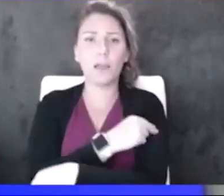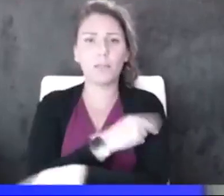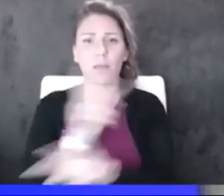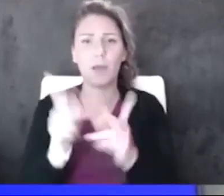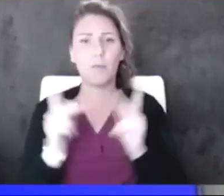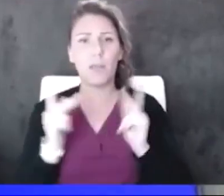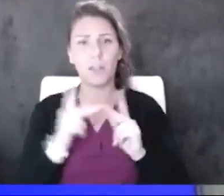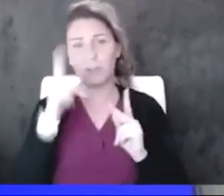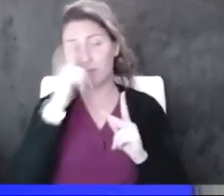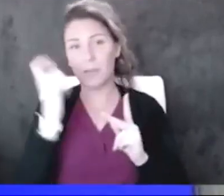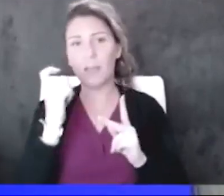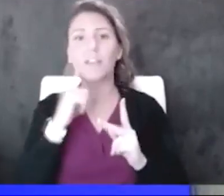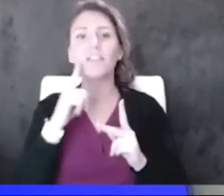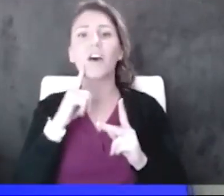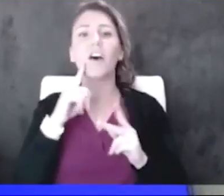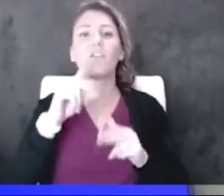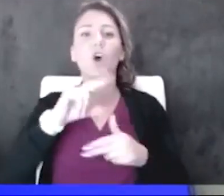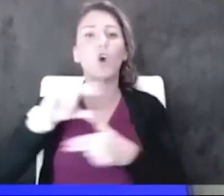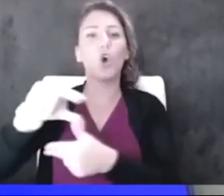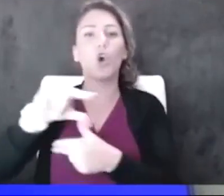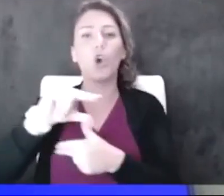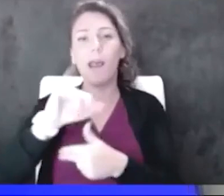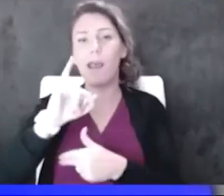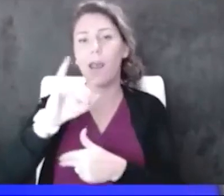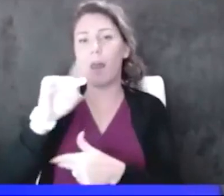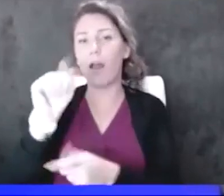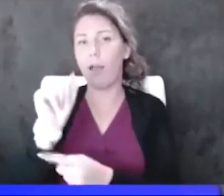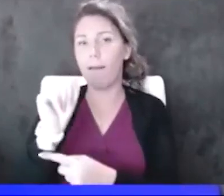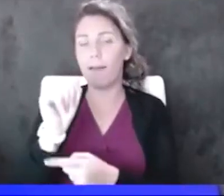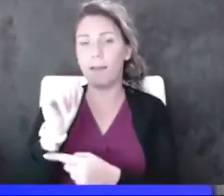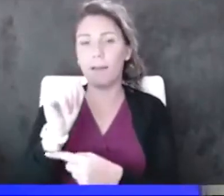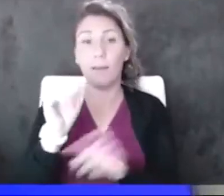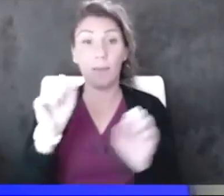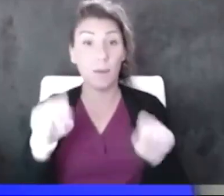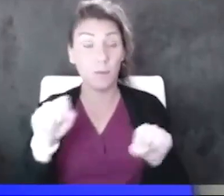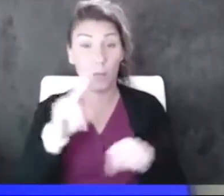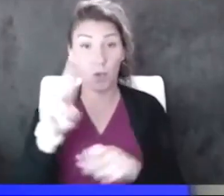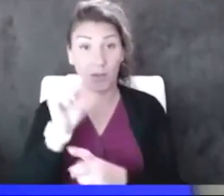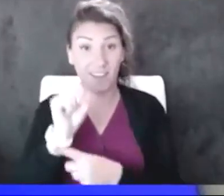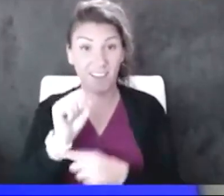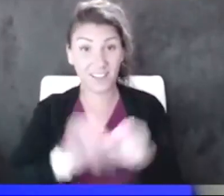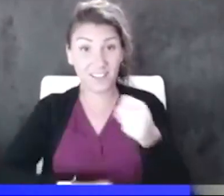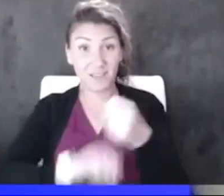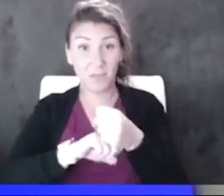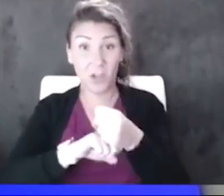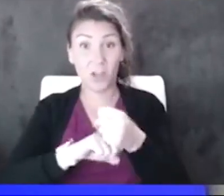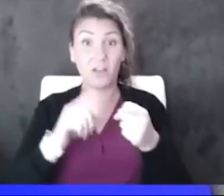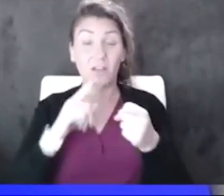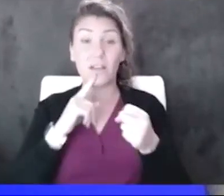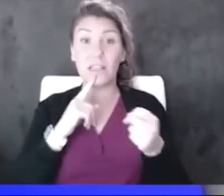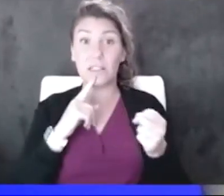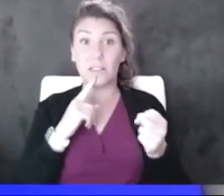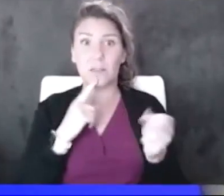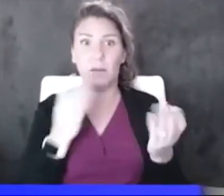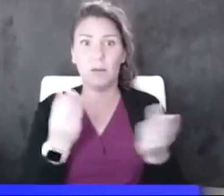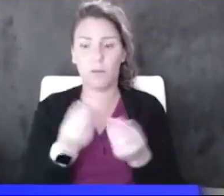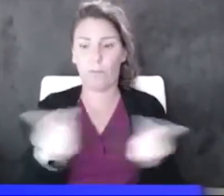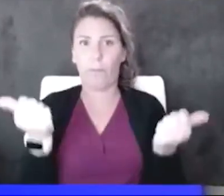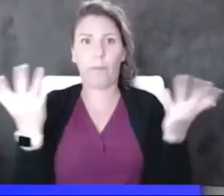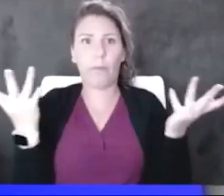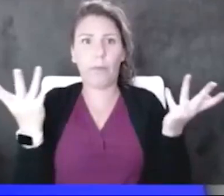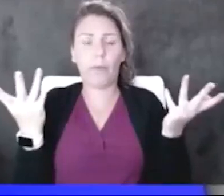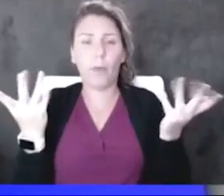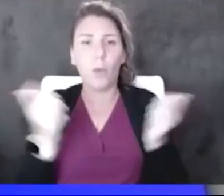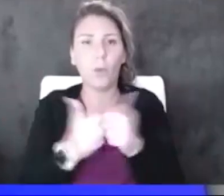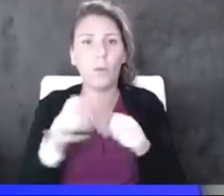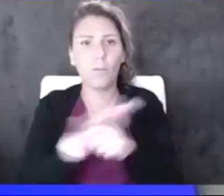Ida, the ability of the United States to support that is much diminished whenever we're all full with COVID beds. So whenever you have a